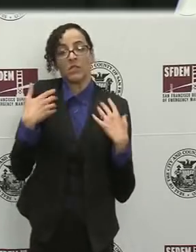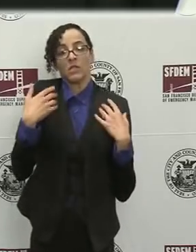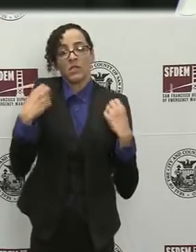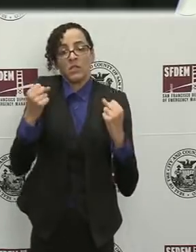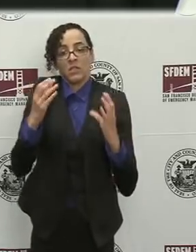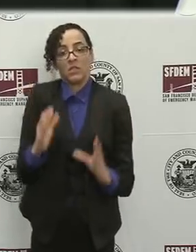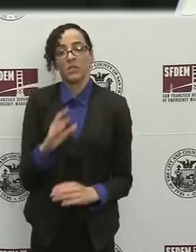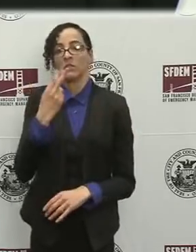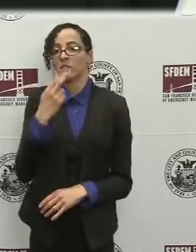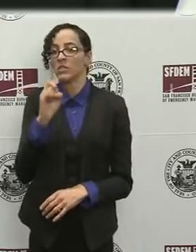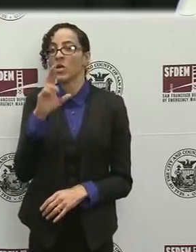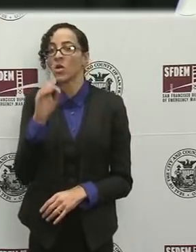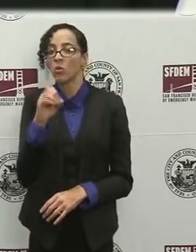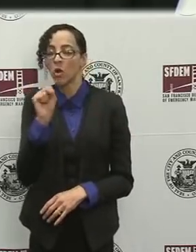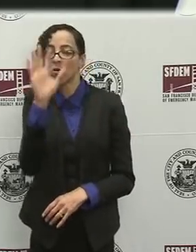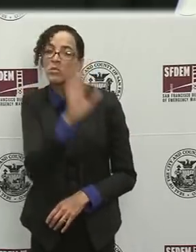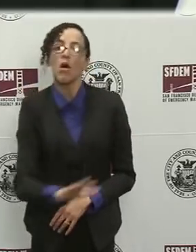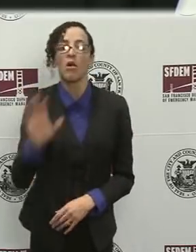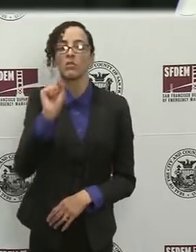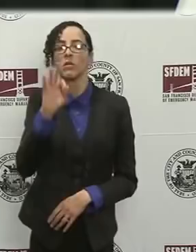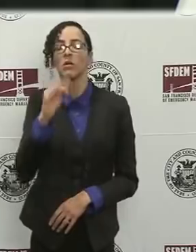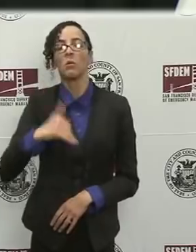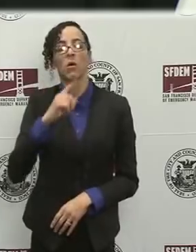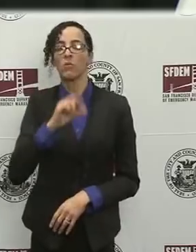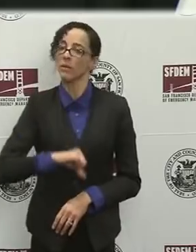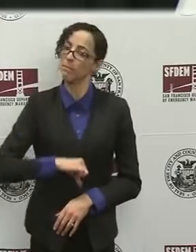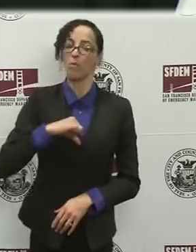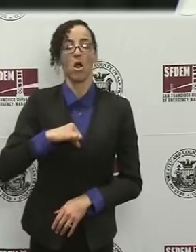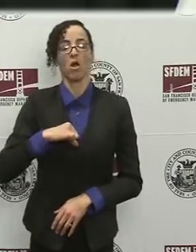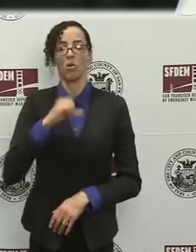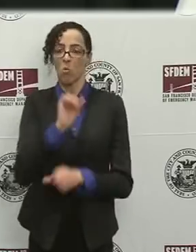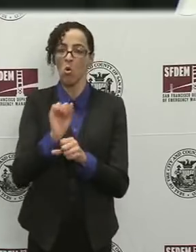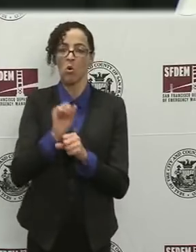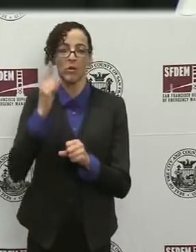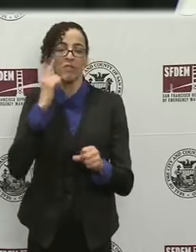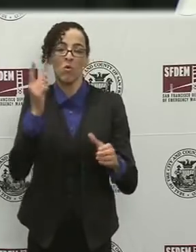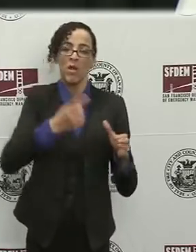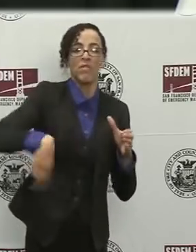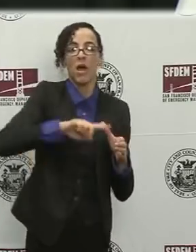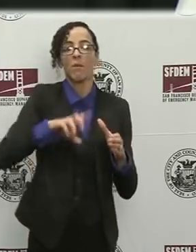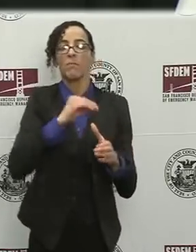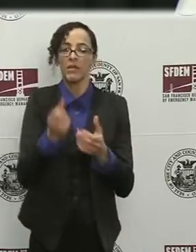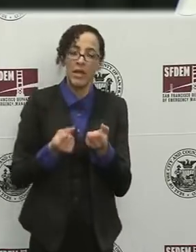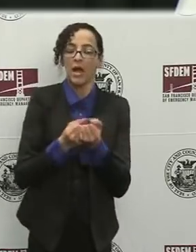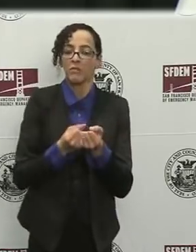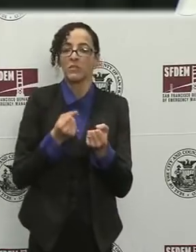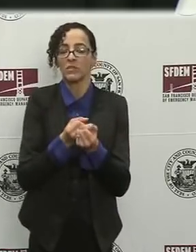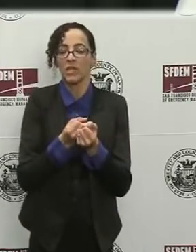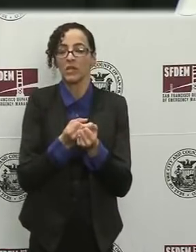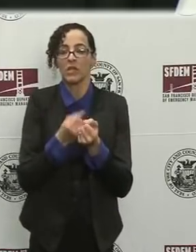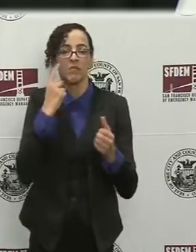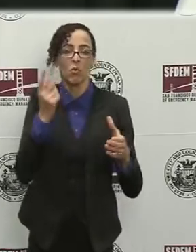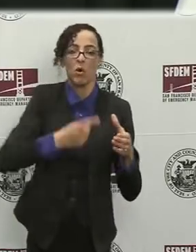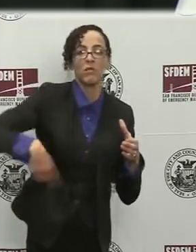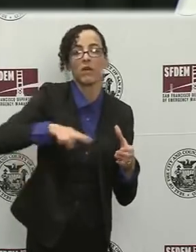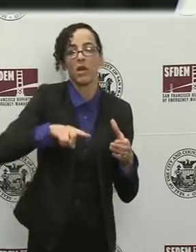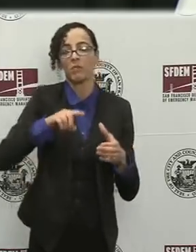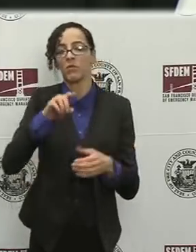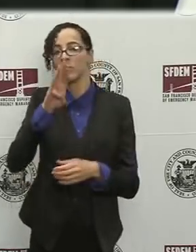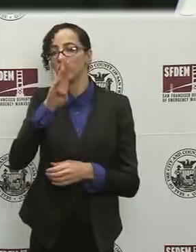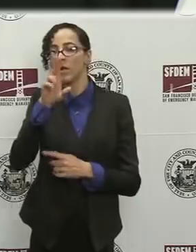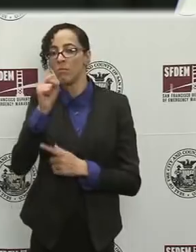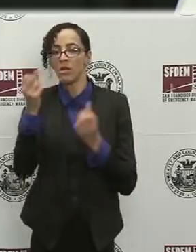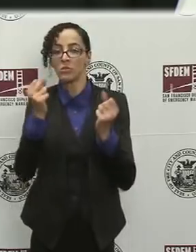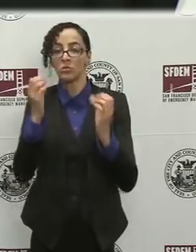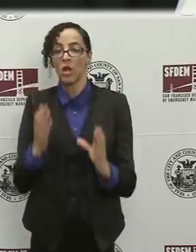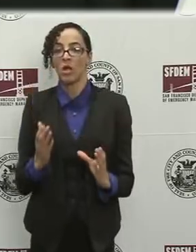be advocating on their behalf. As always, please keep up with the details on our website. They will be rapidly changing.